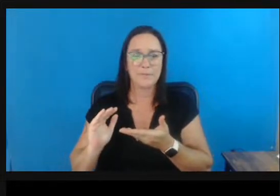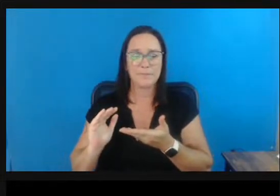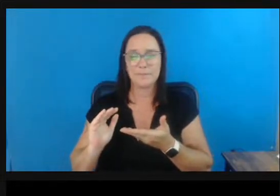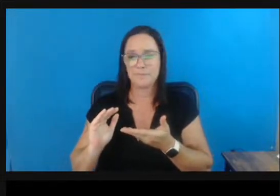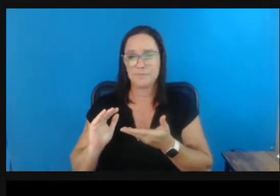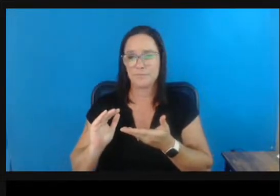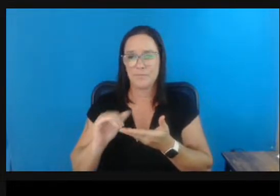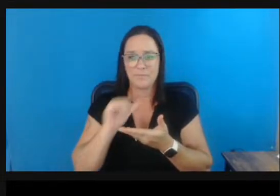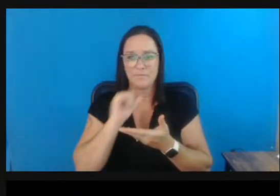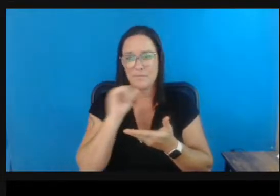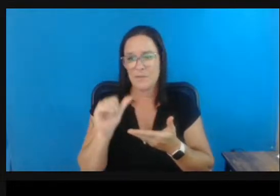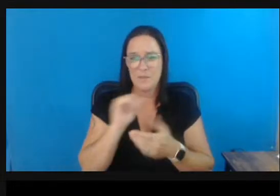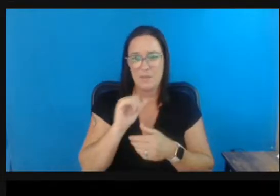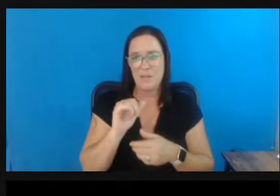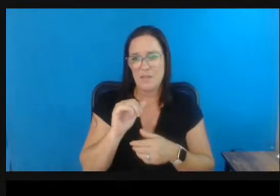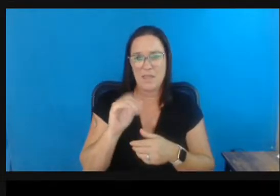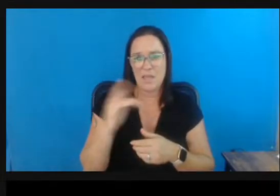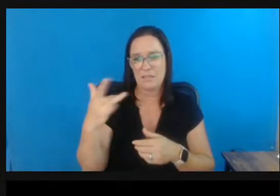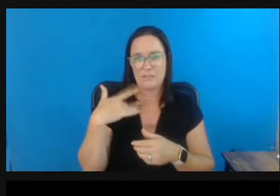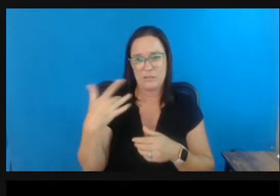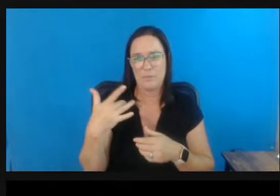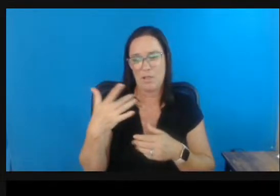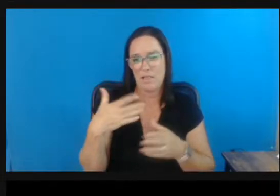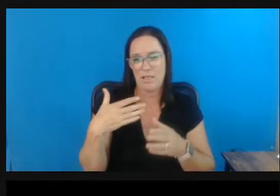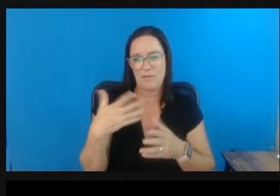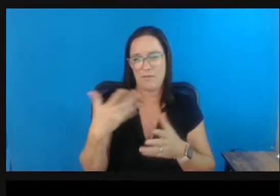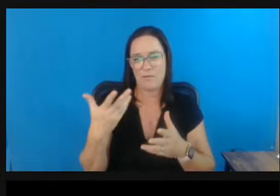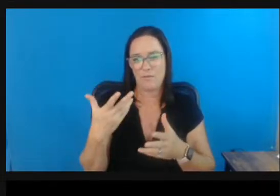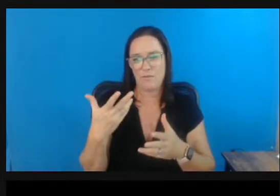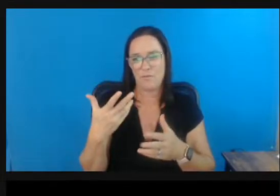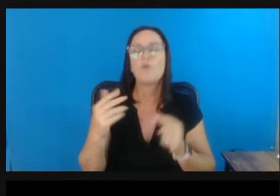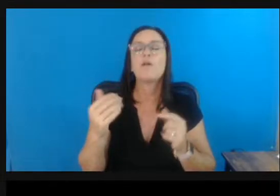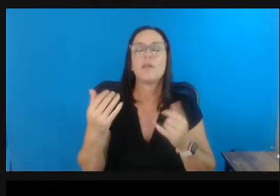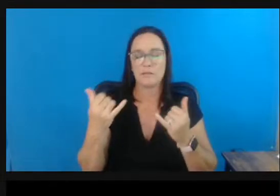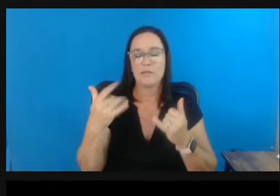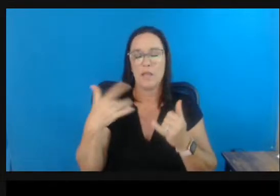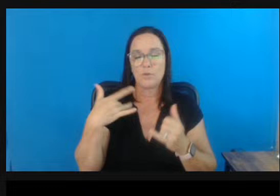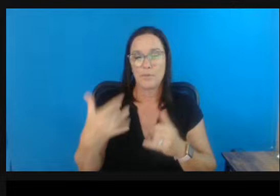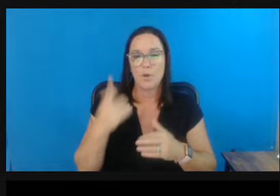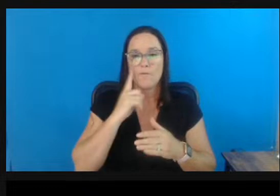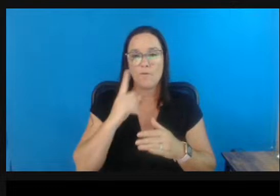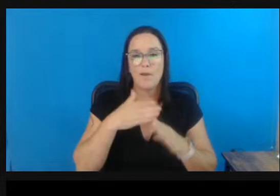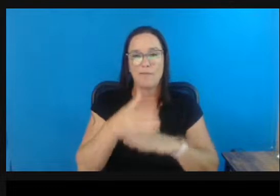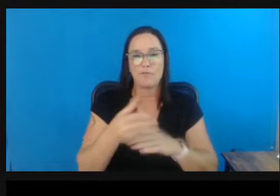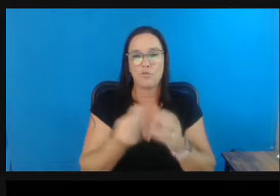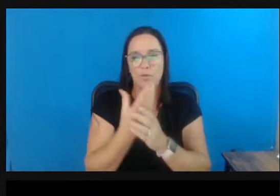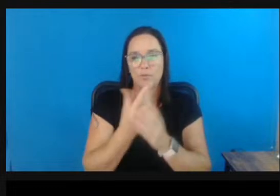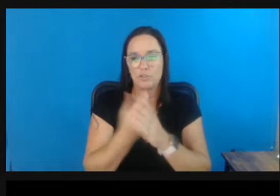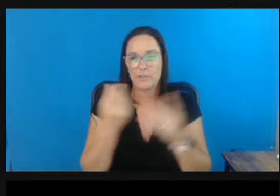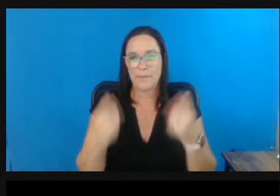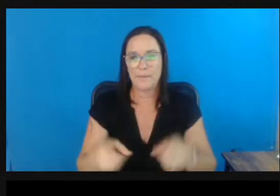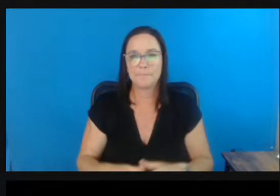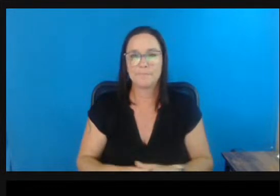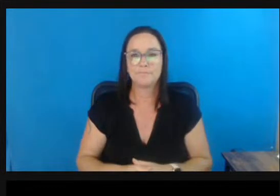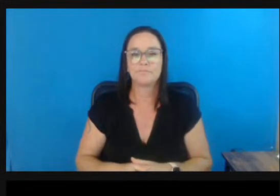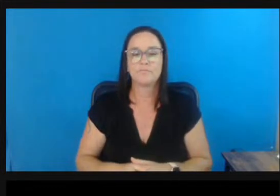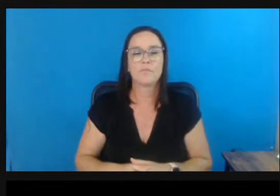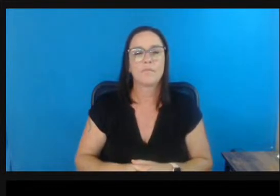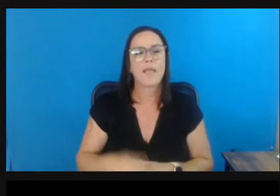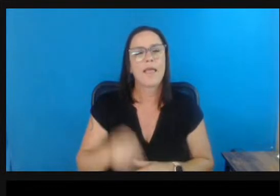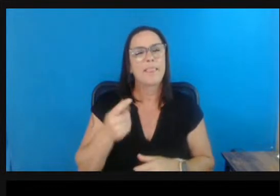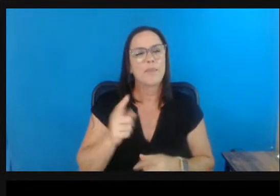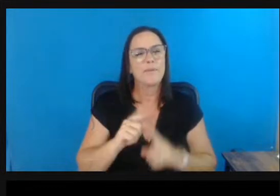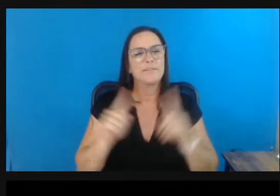that are not typical of the recovery phase following a 2022 eruption of Mauna Loa. And just a slightly different take here. Here's